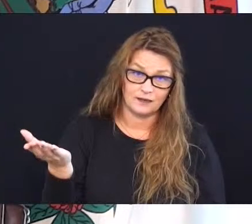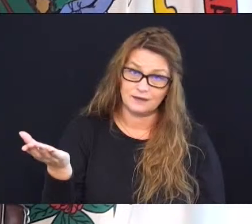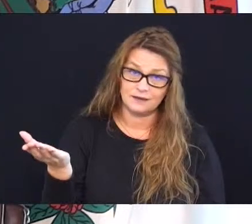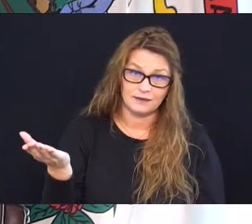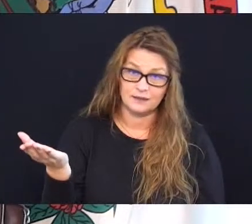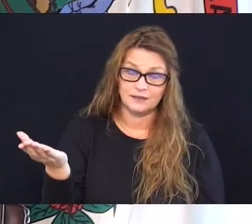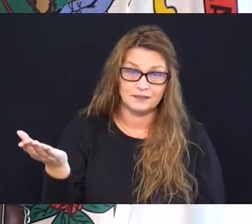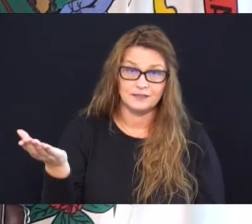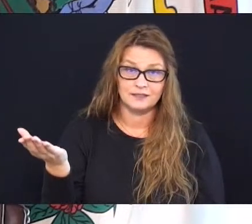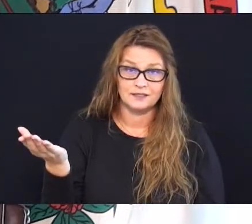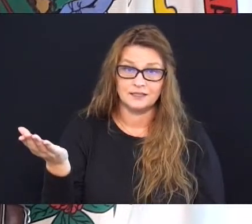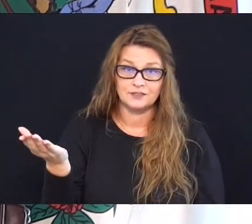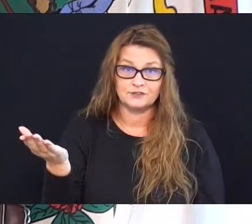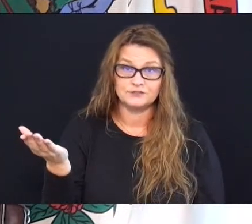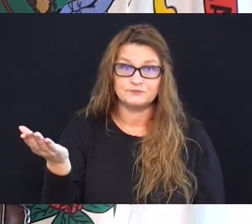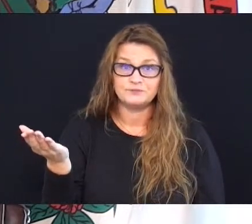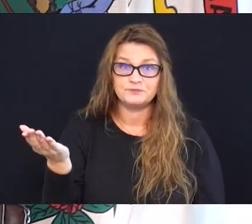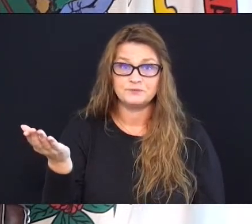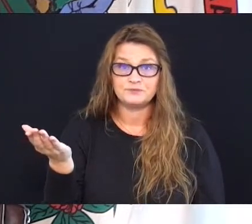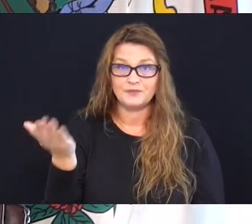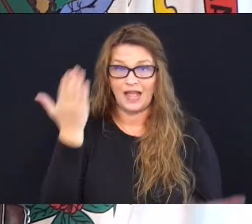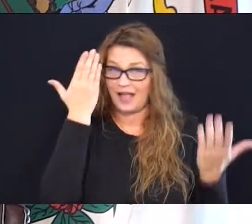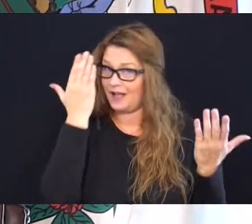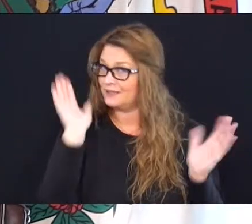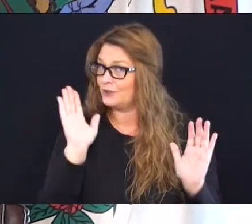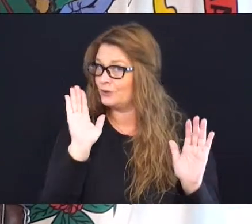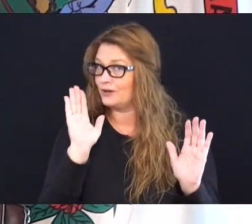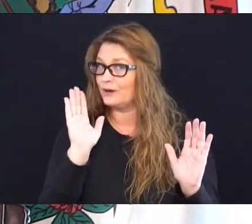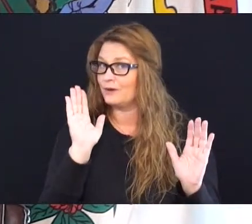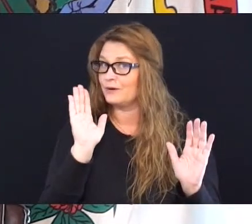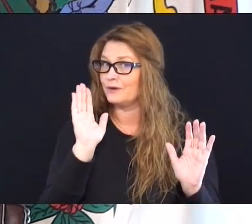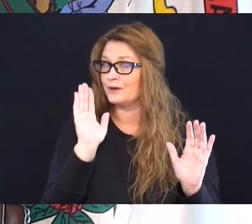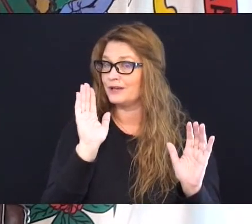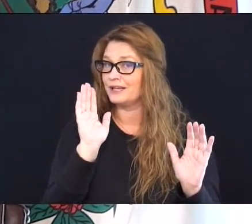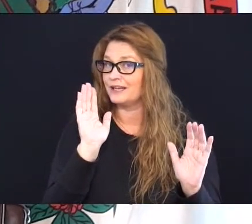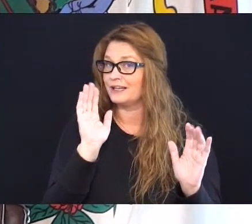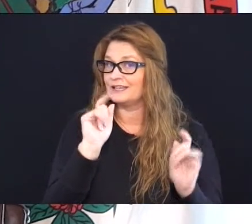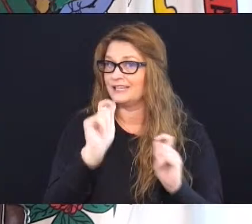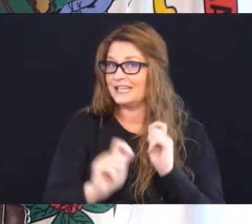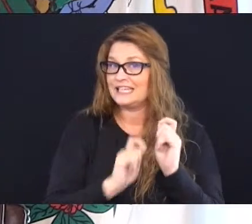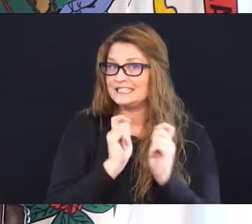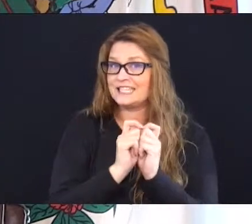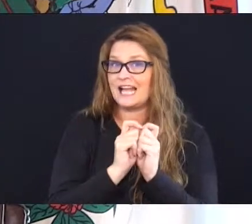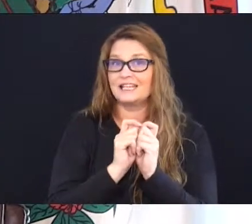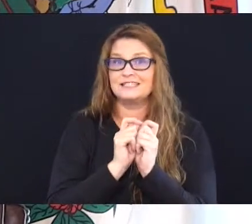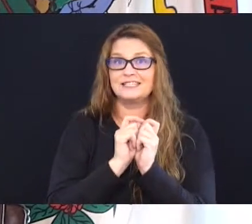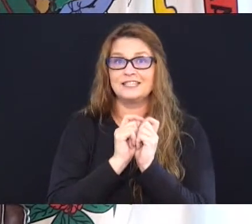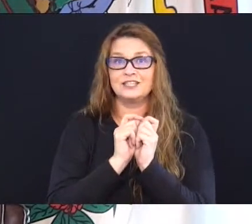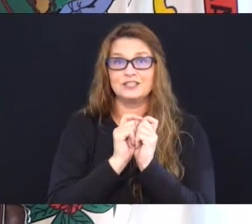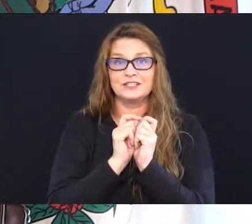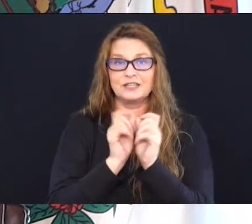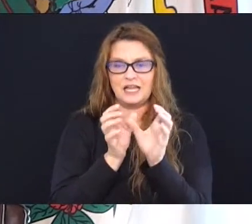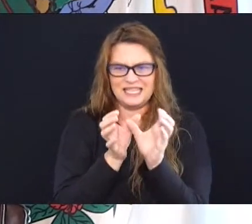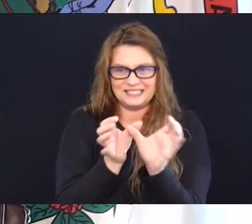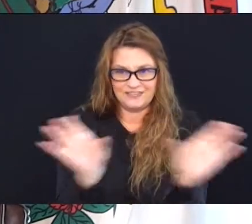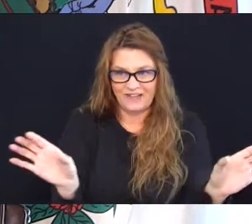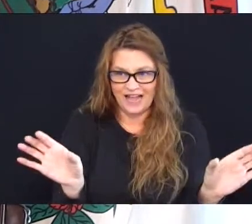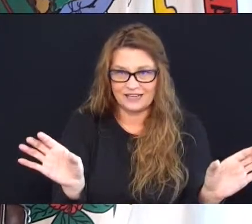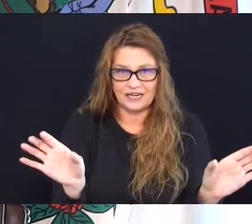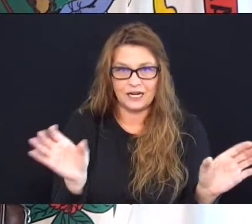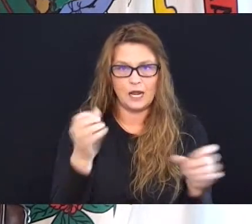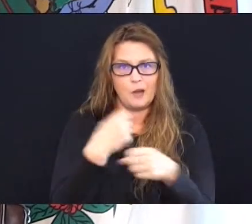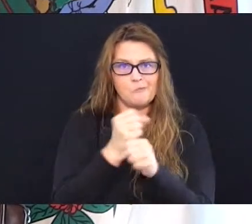And I don't know exactly whether or not that, splitting it makes it